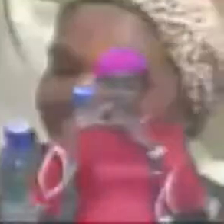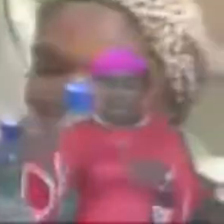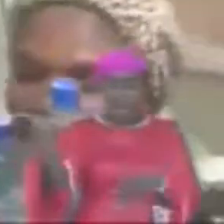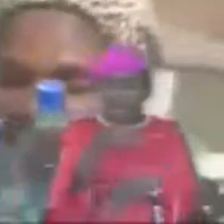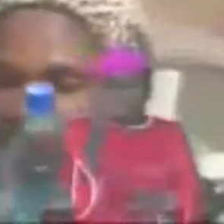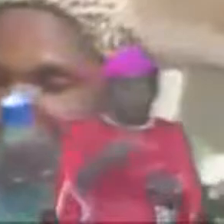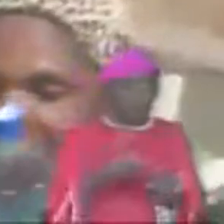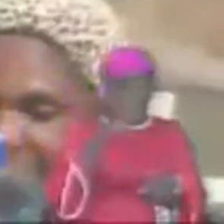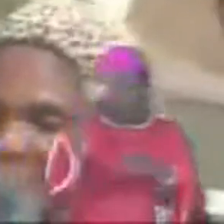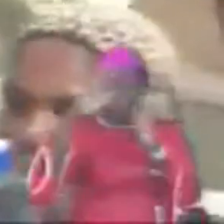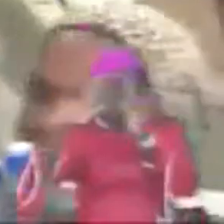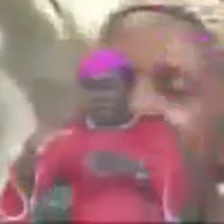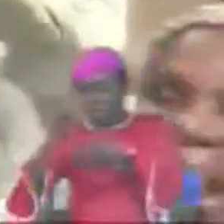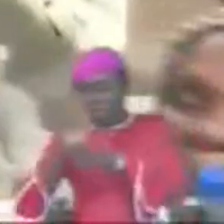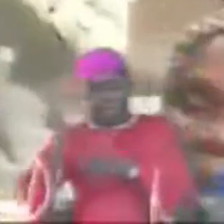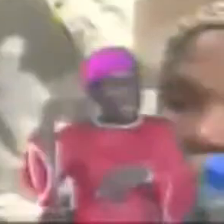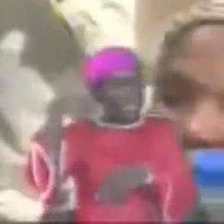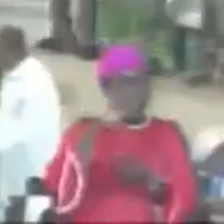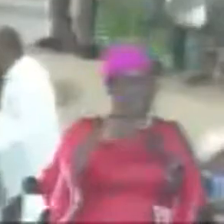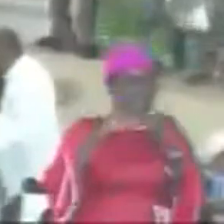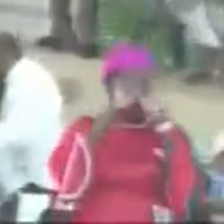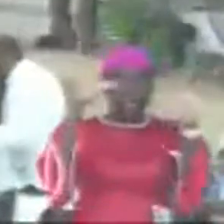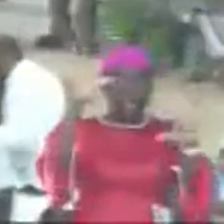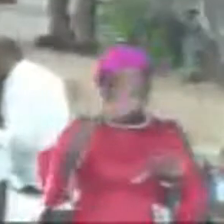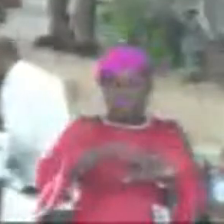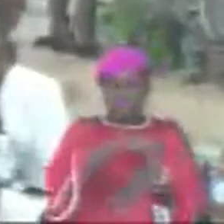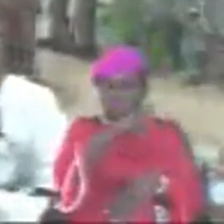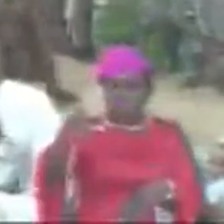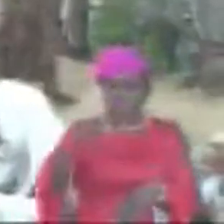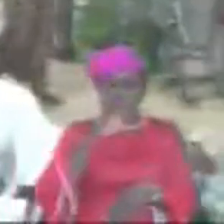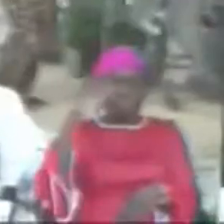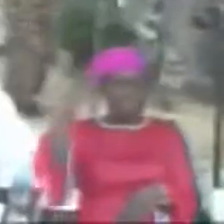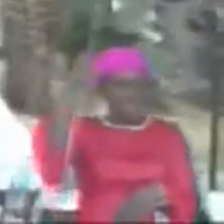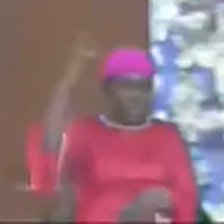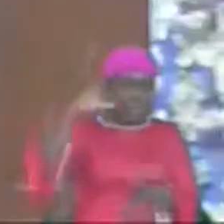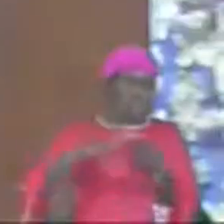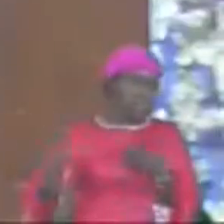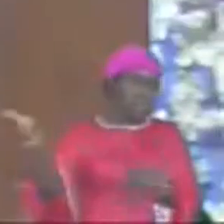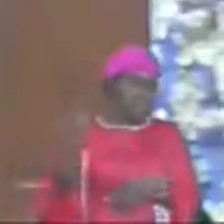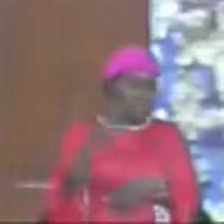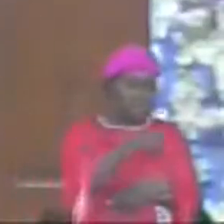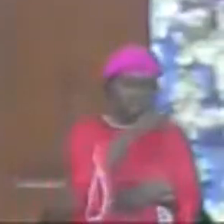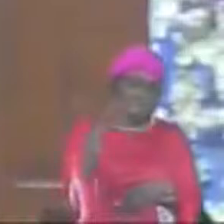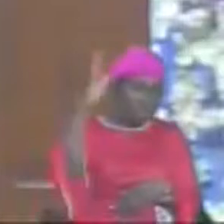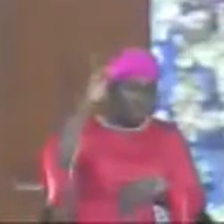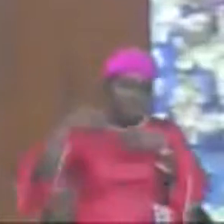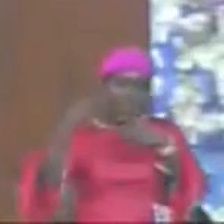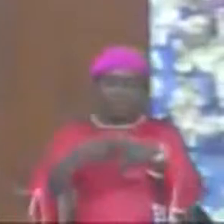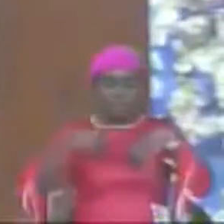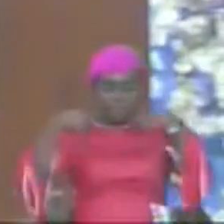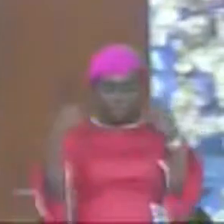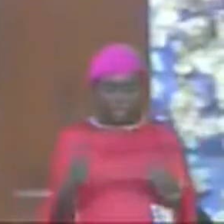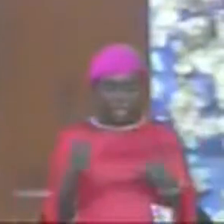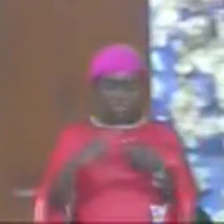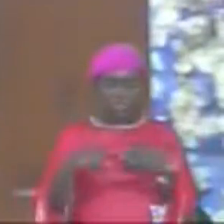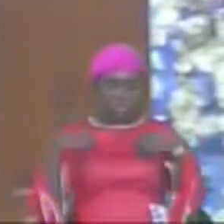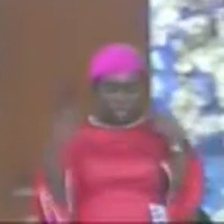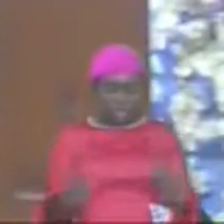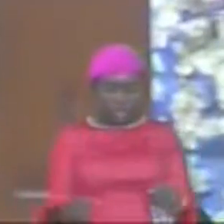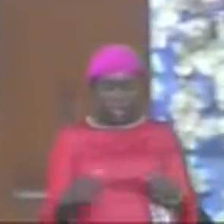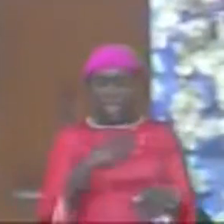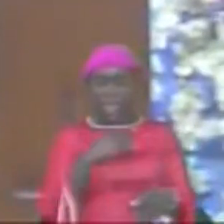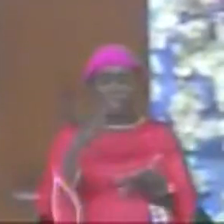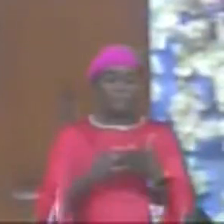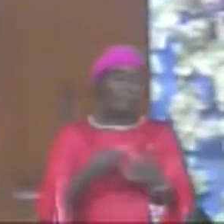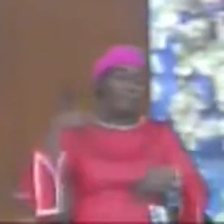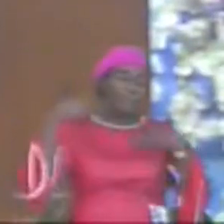Zion. And make his face to shine upon you. And be gracious unto you. You shall go from strength to strength. And from glory